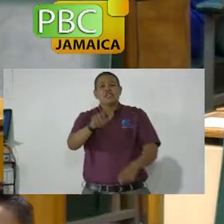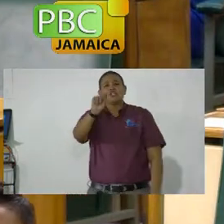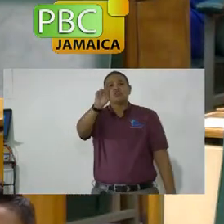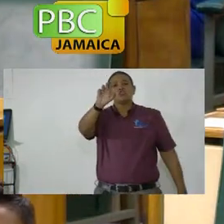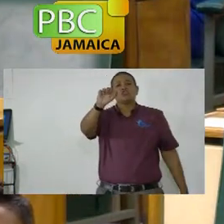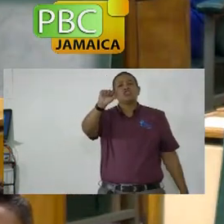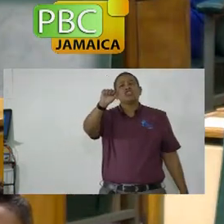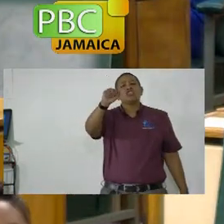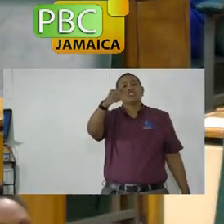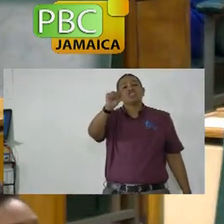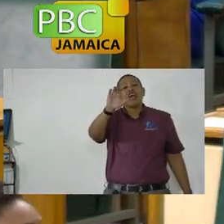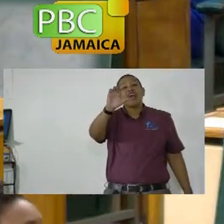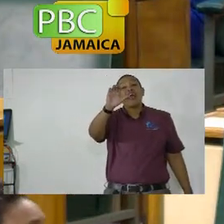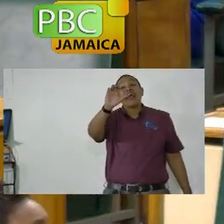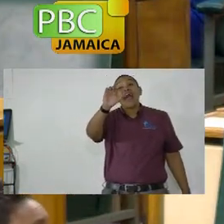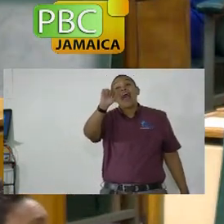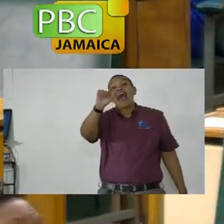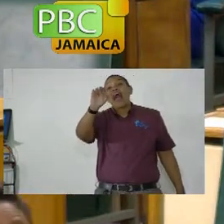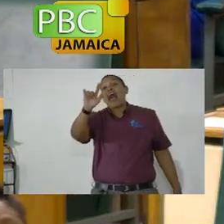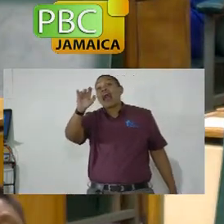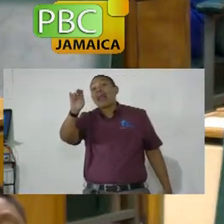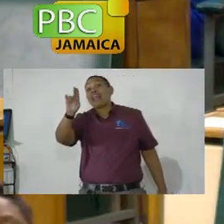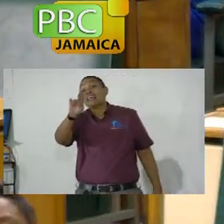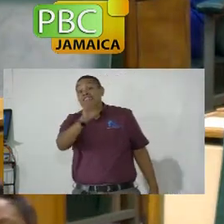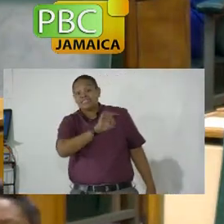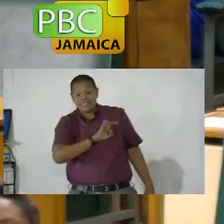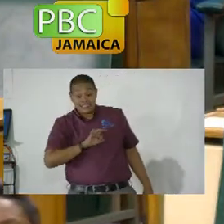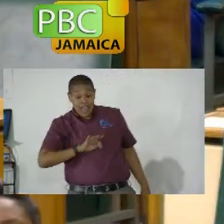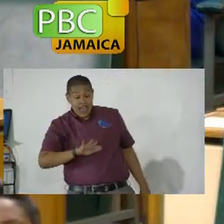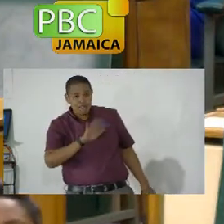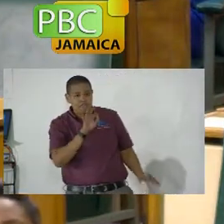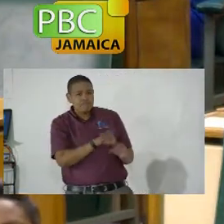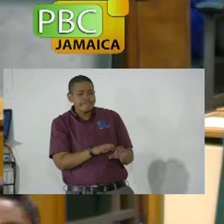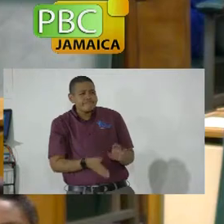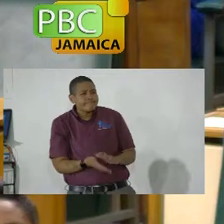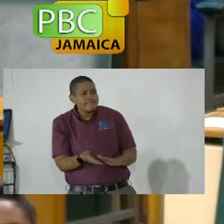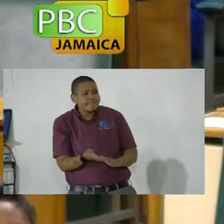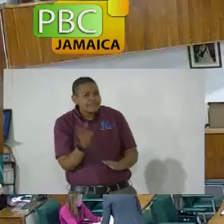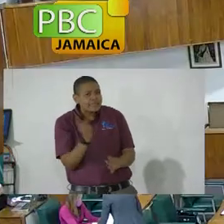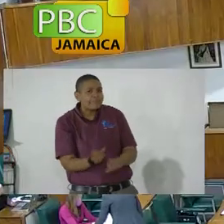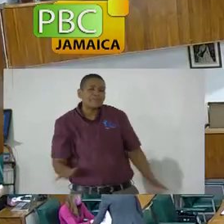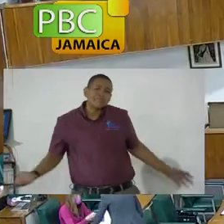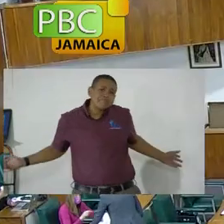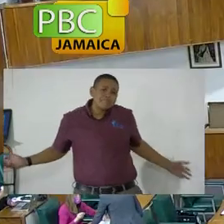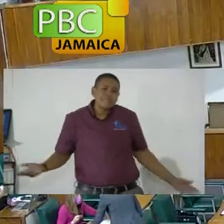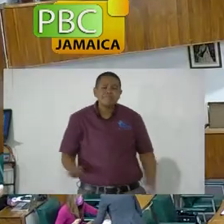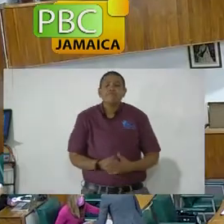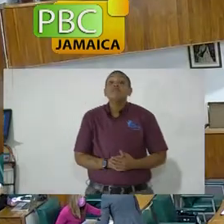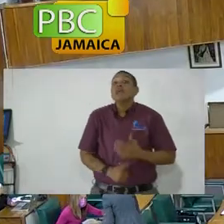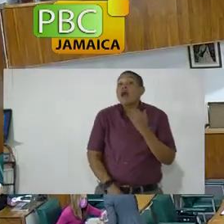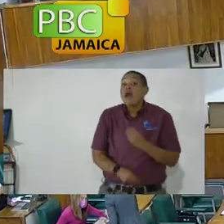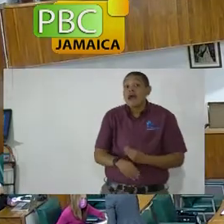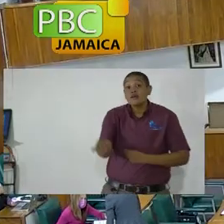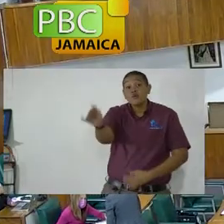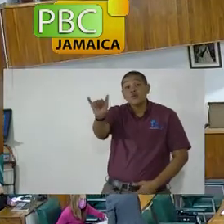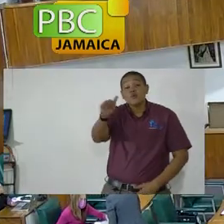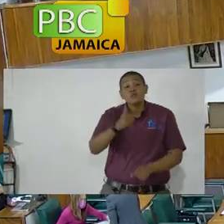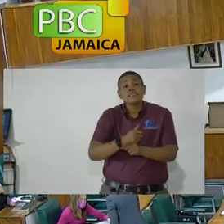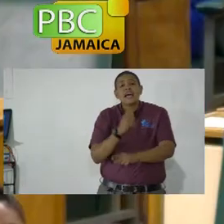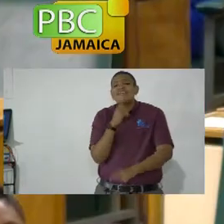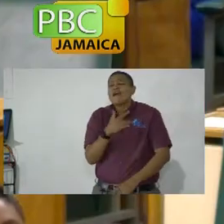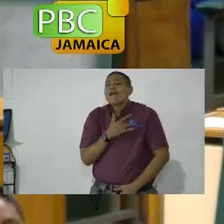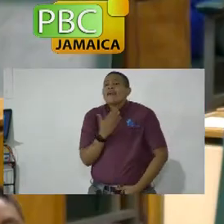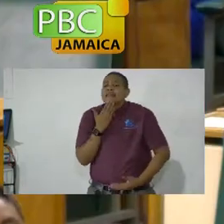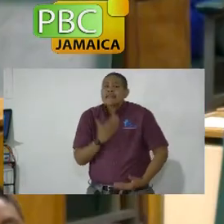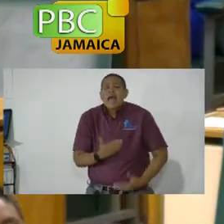staff, for their ongoing contributions. Madam Speaker, heartfelt